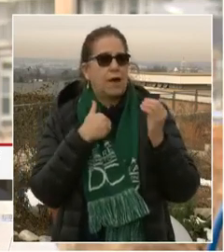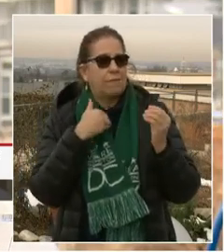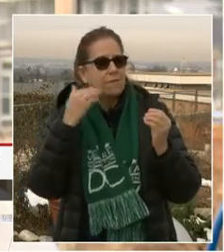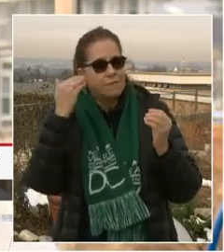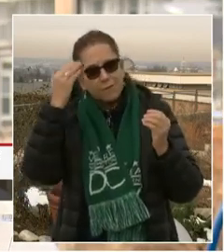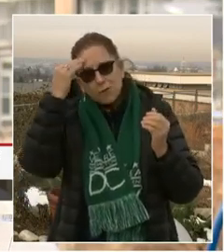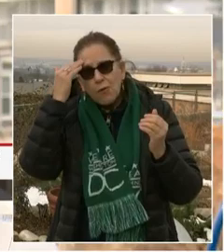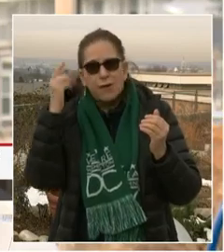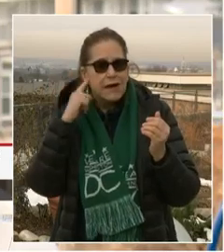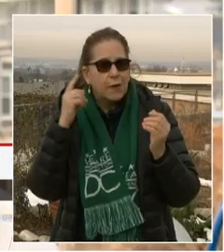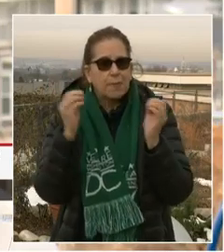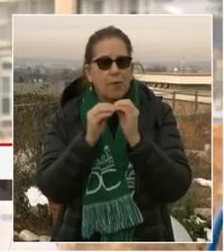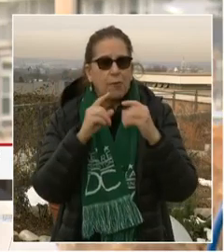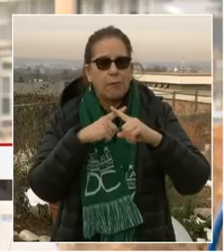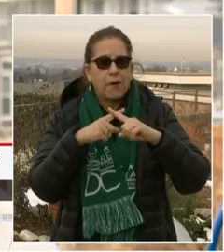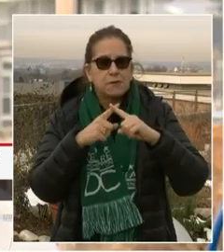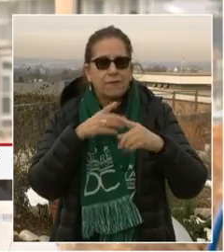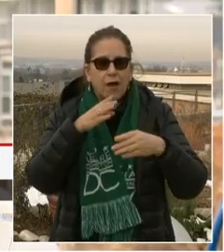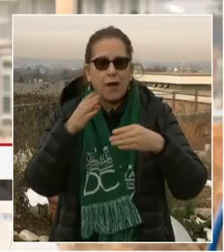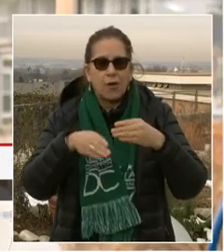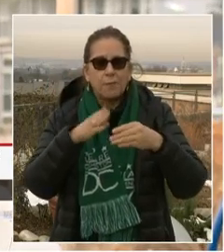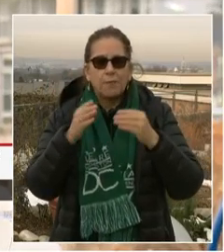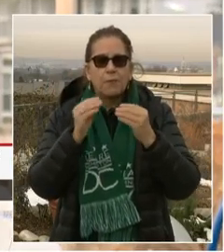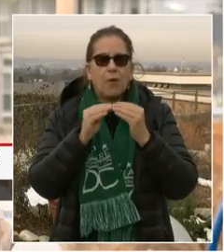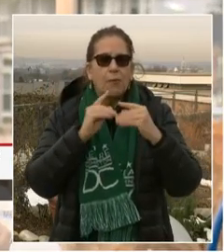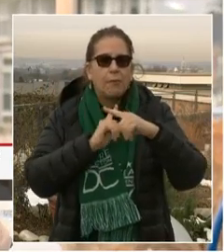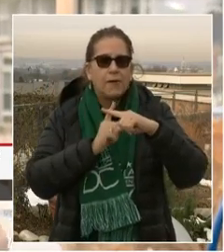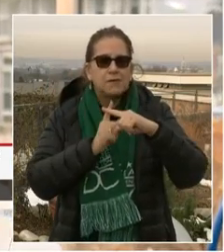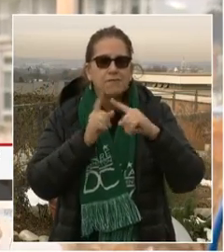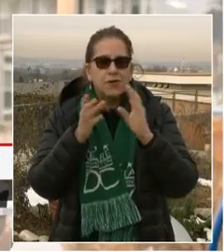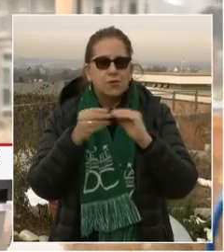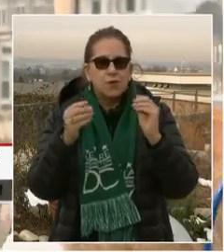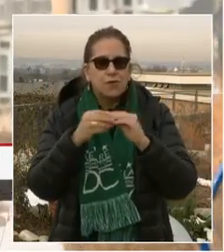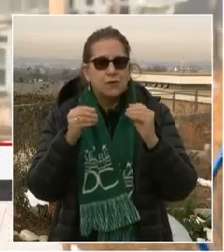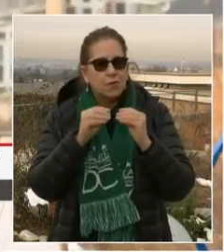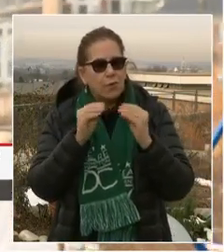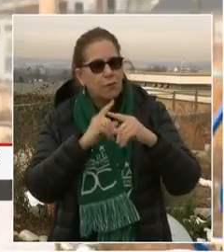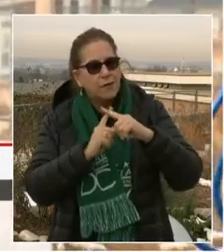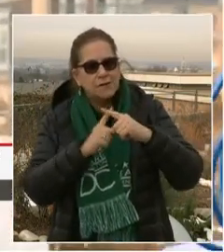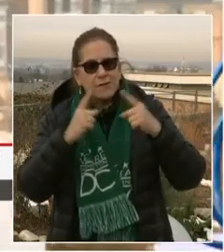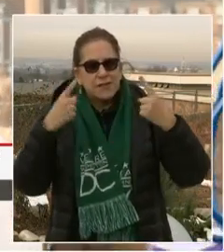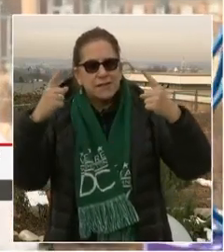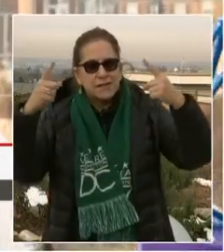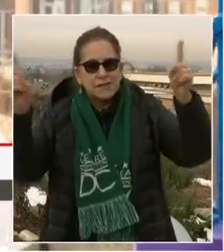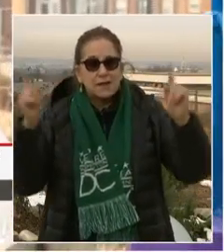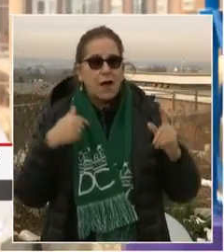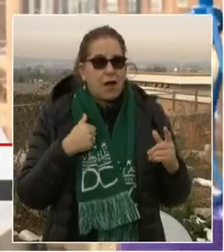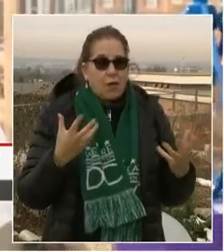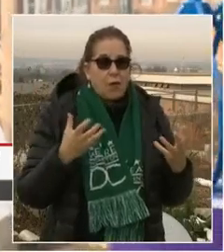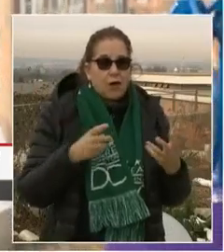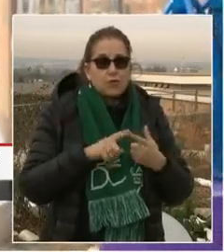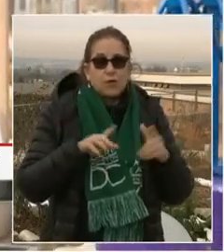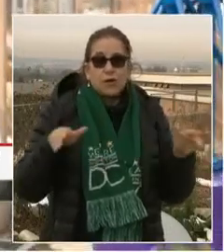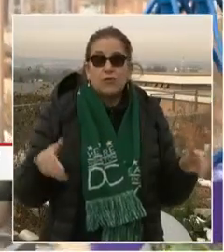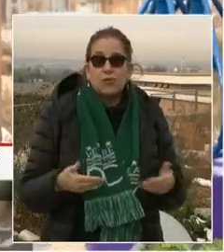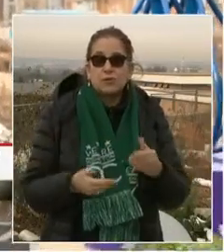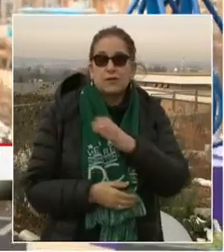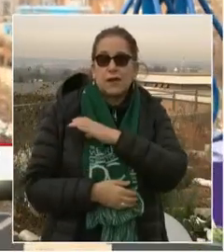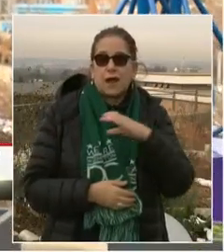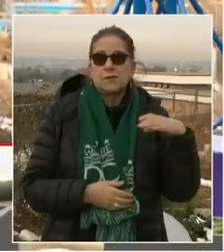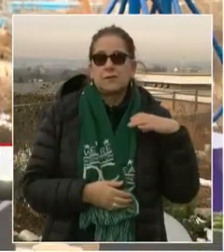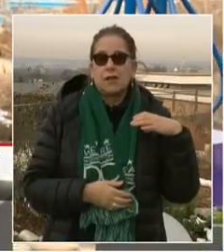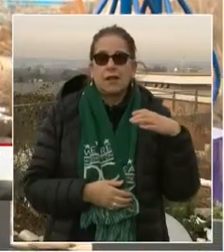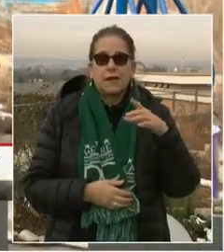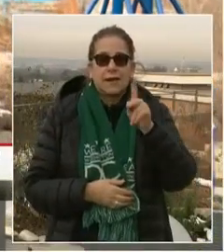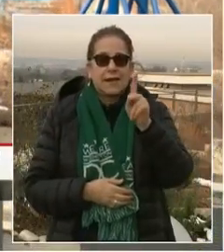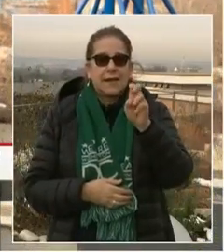introduce Councilmember Kenya McDuffie, and then we will hear from Jennifer Porter, who is the Director of the Mayor's Office